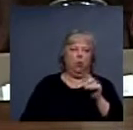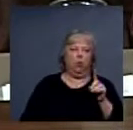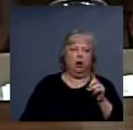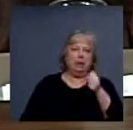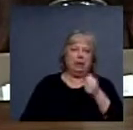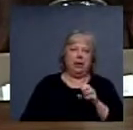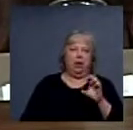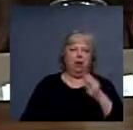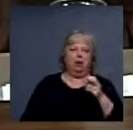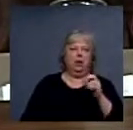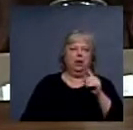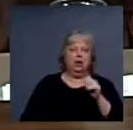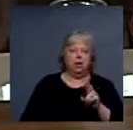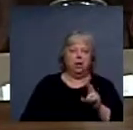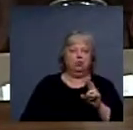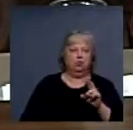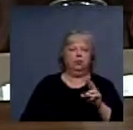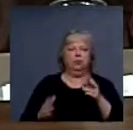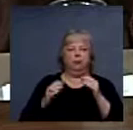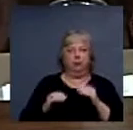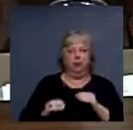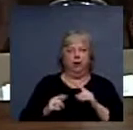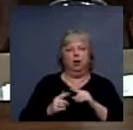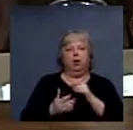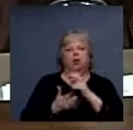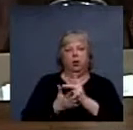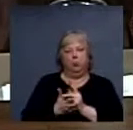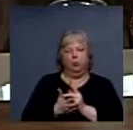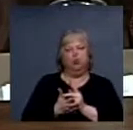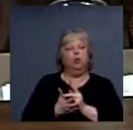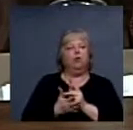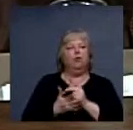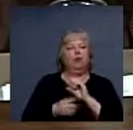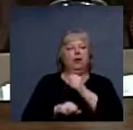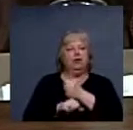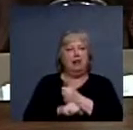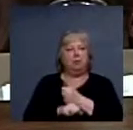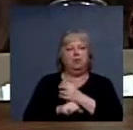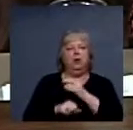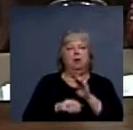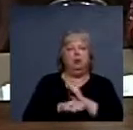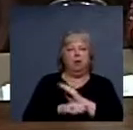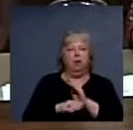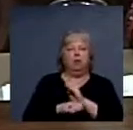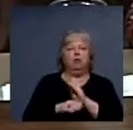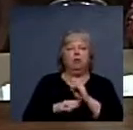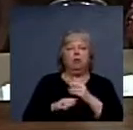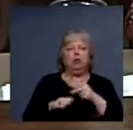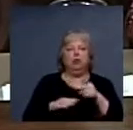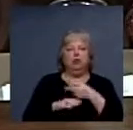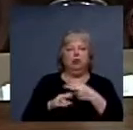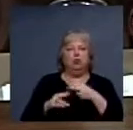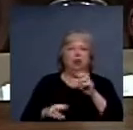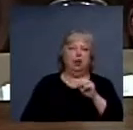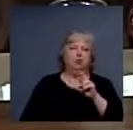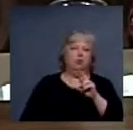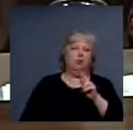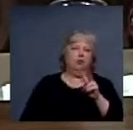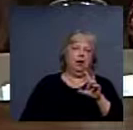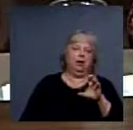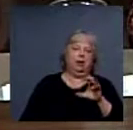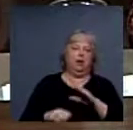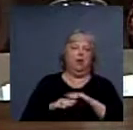801 South Chester Street. An ordinance to approve a planned zoning development, establish a planned commercial district titled SRVC on Canis, short